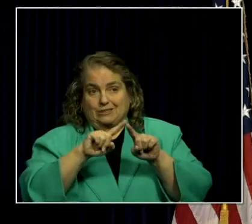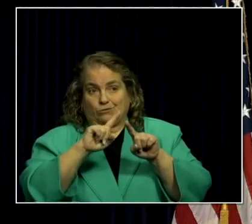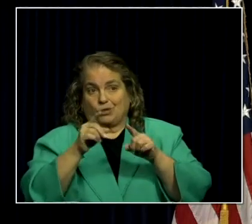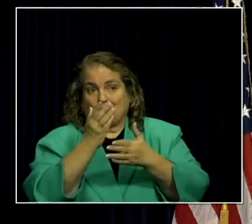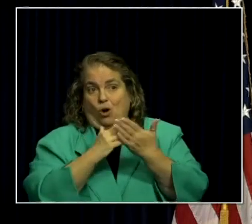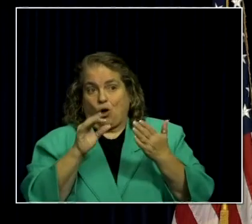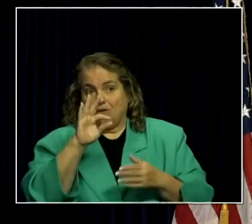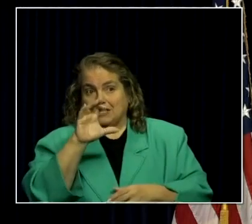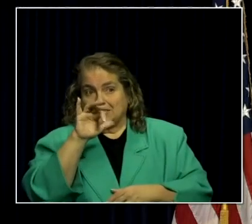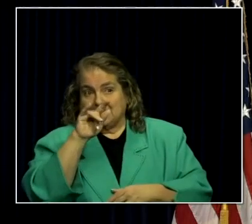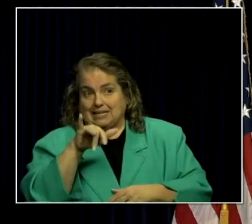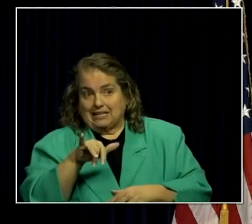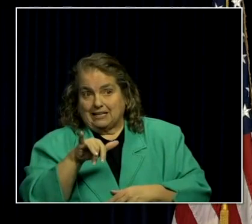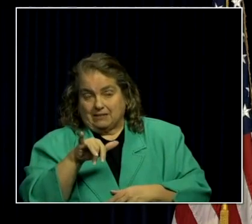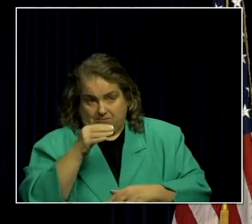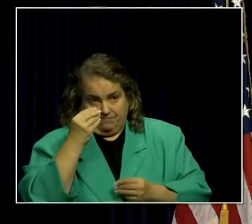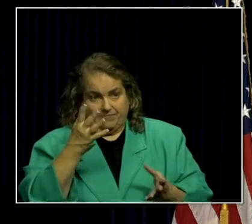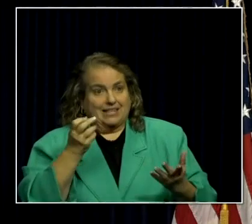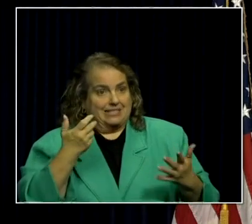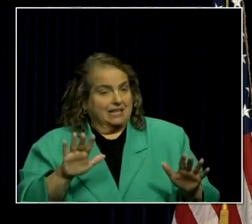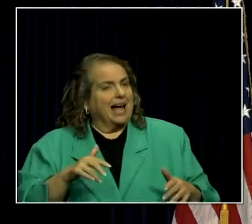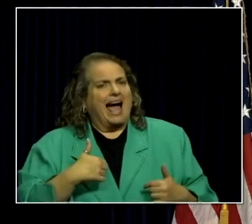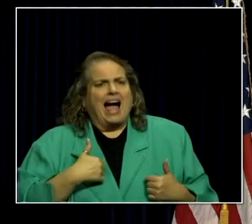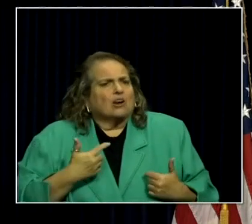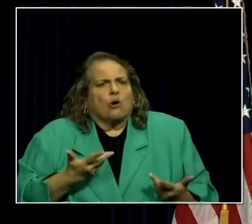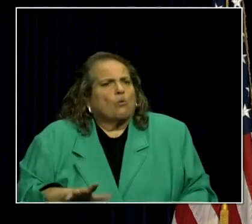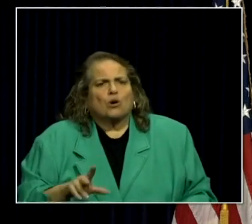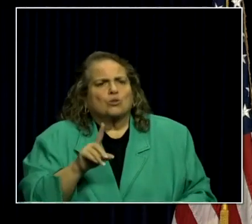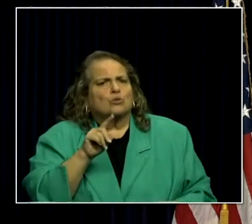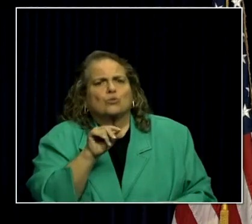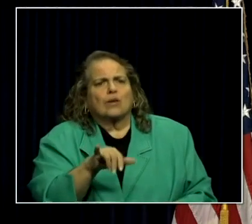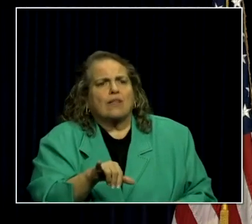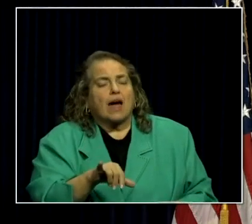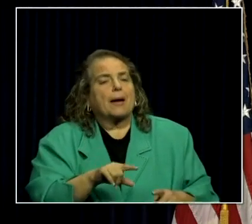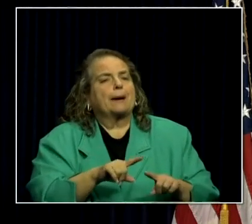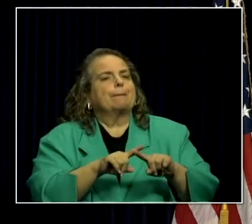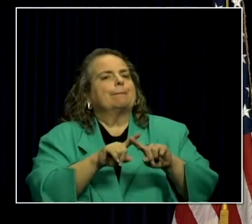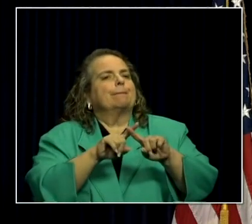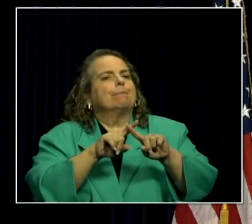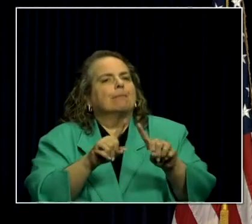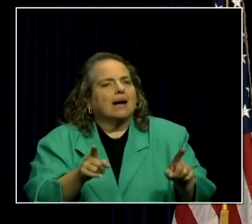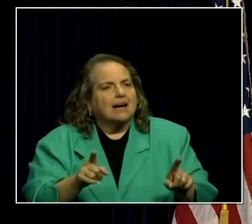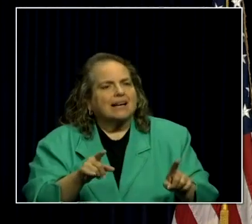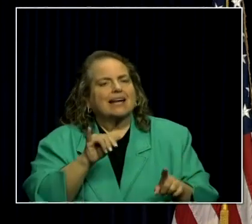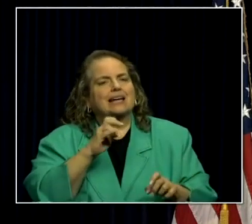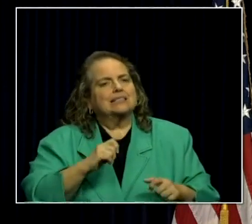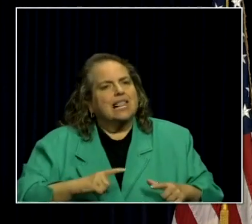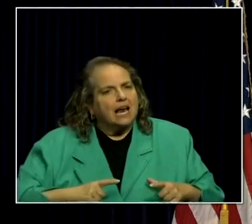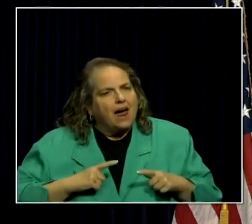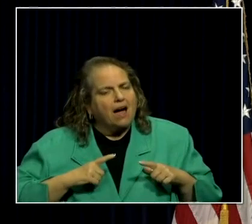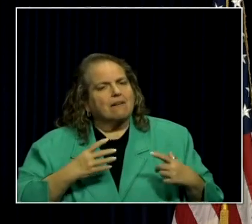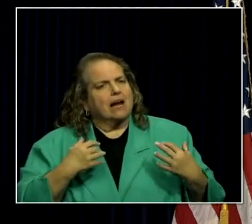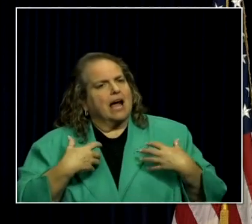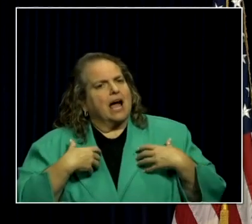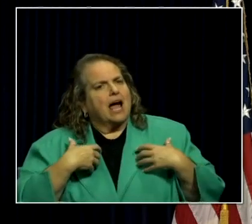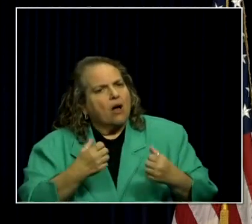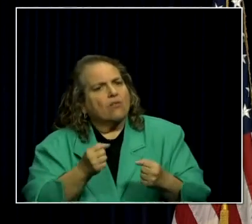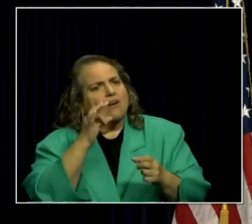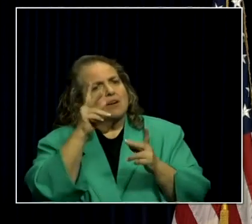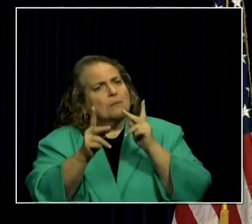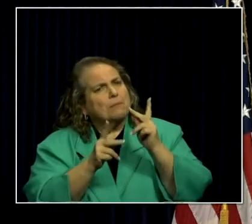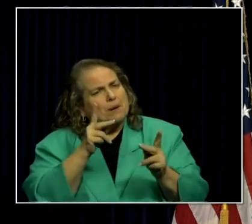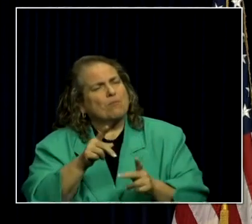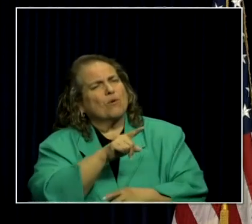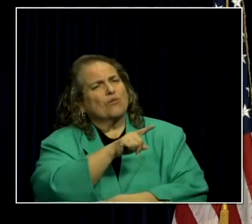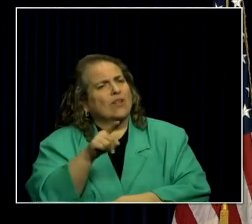city. Something we don't want to have to do. But again, these are the lives and the health of people out there. And we're just going to do what